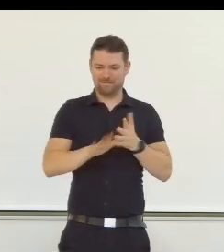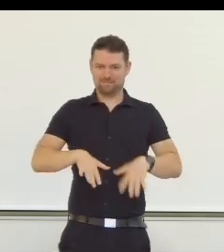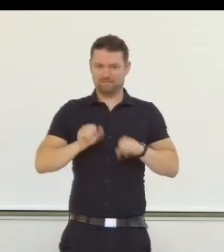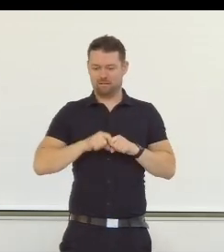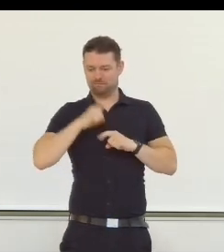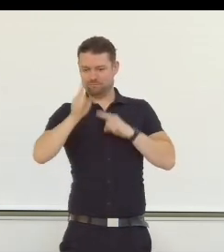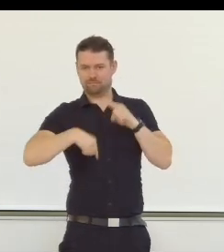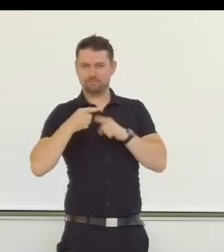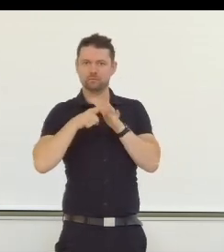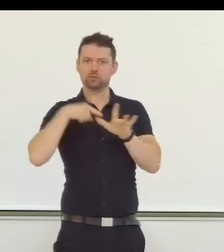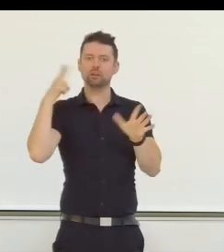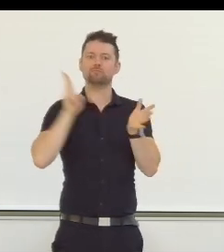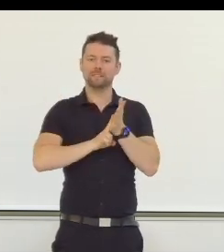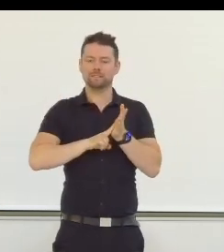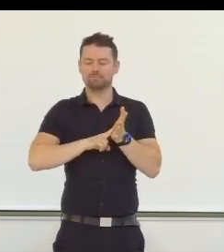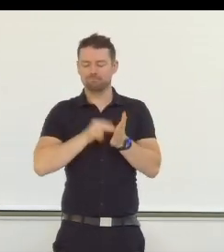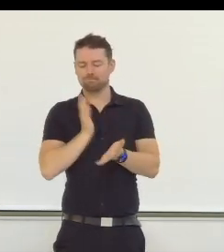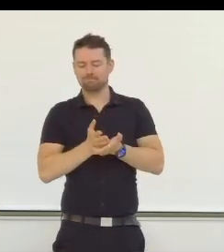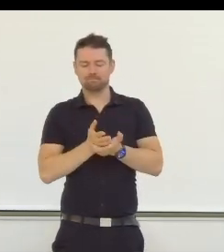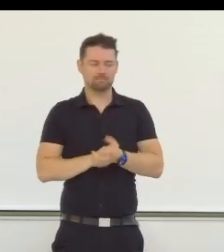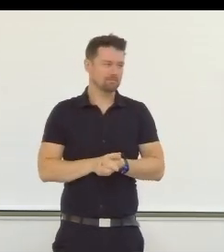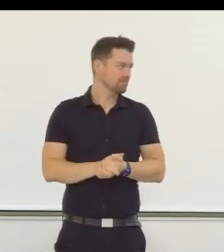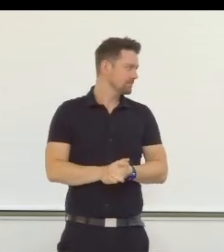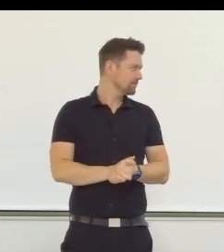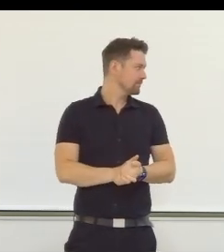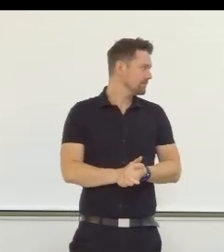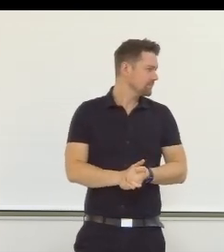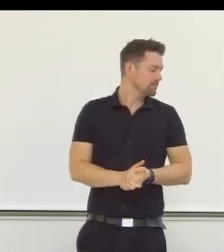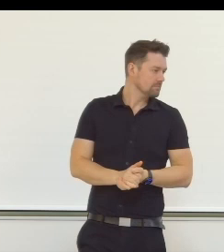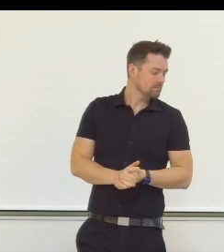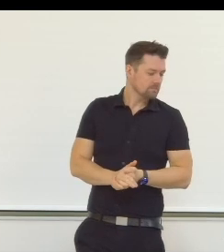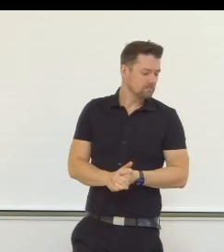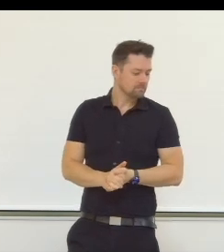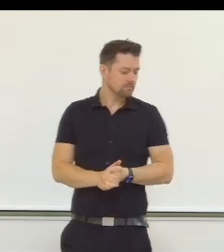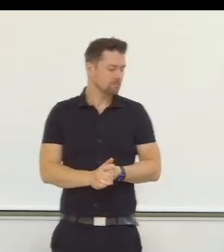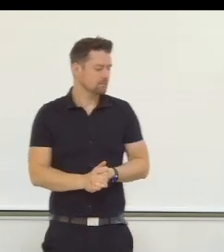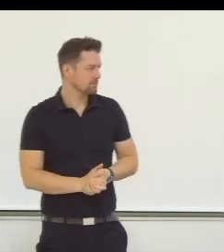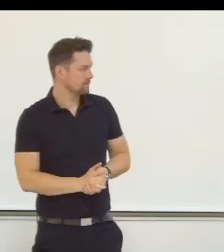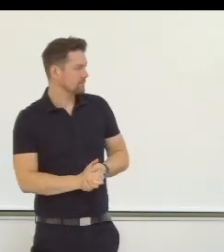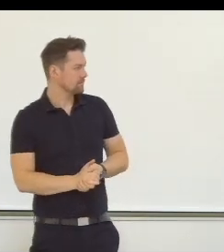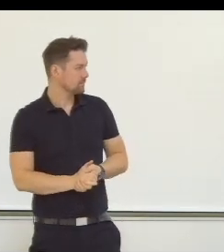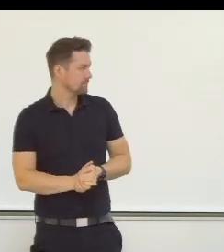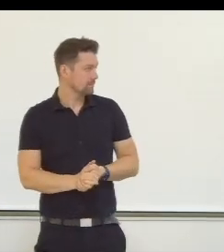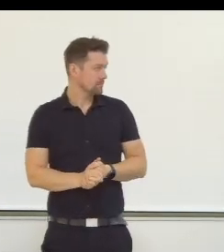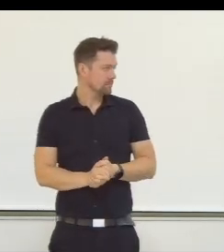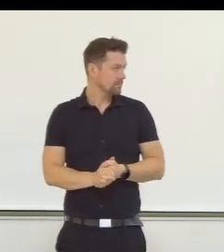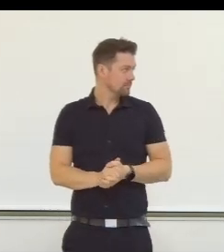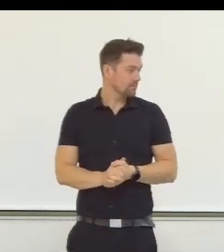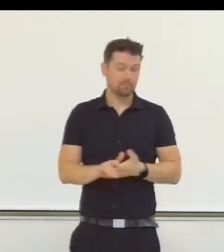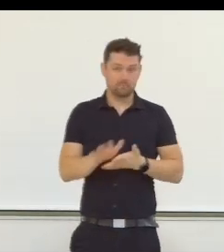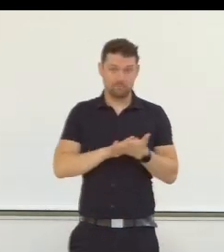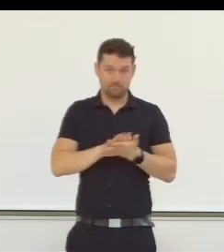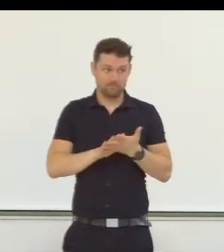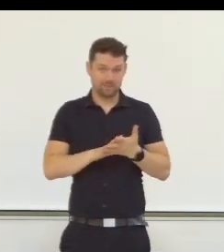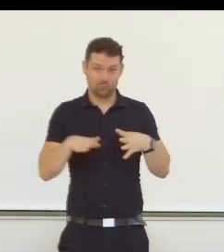next year. So we're funded by the state of Bremen. And so we already have